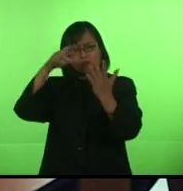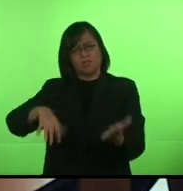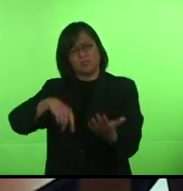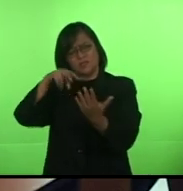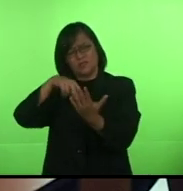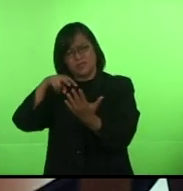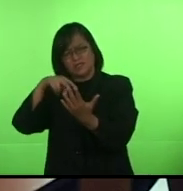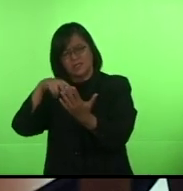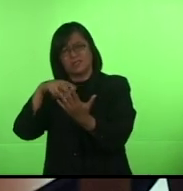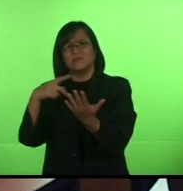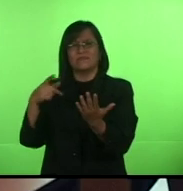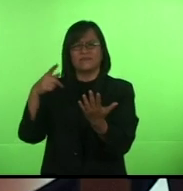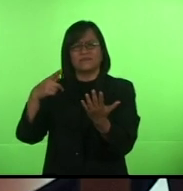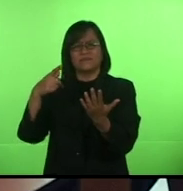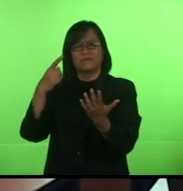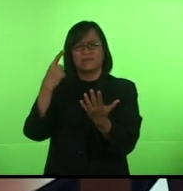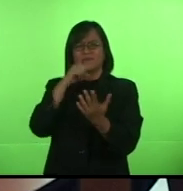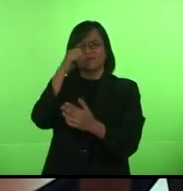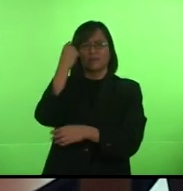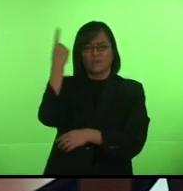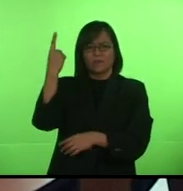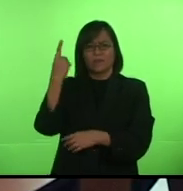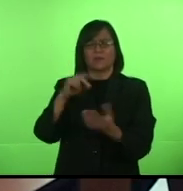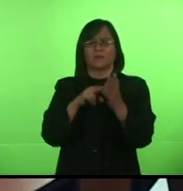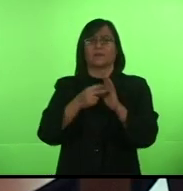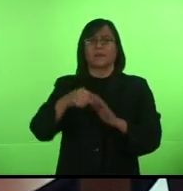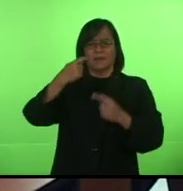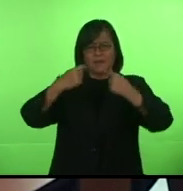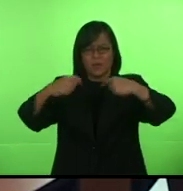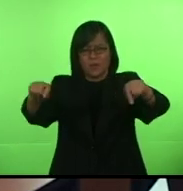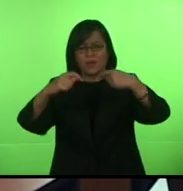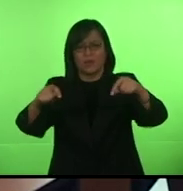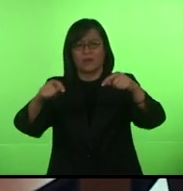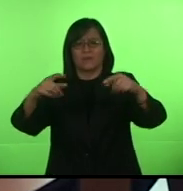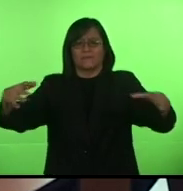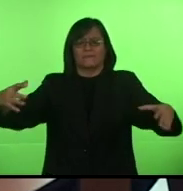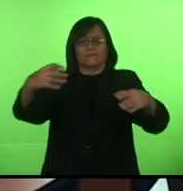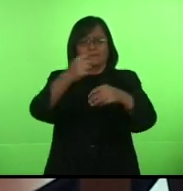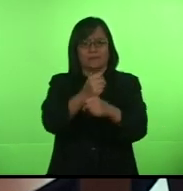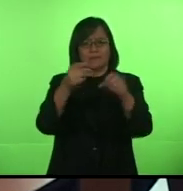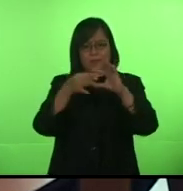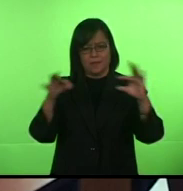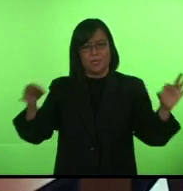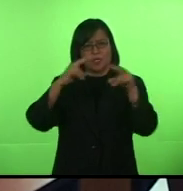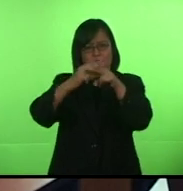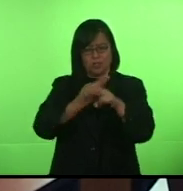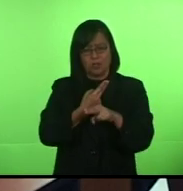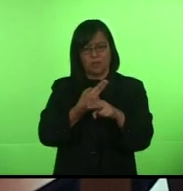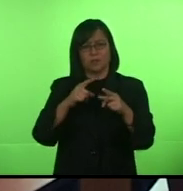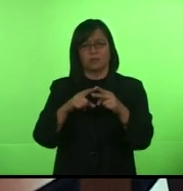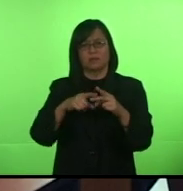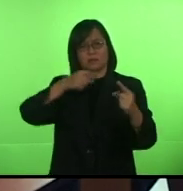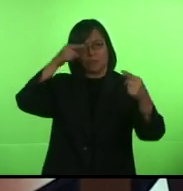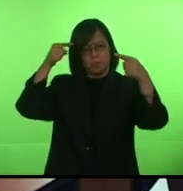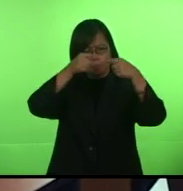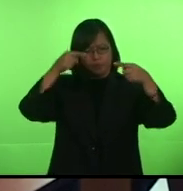to keep your sentences short and concise to ensure that they are correct, logical,